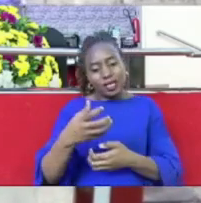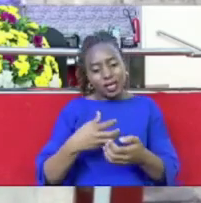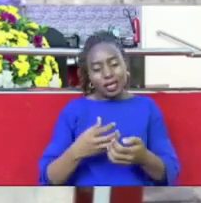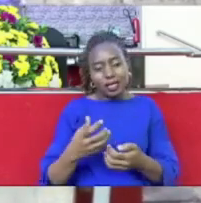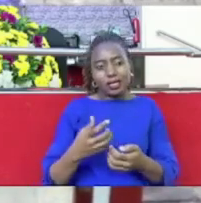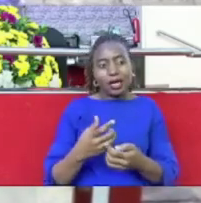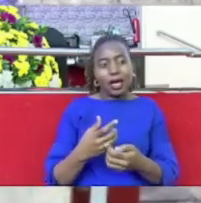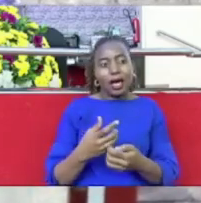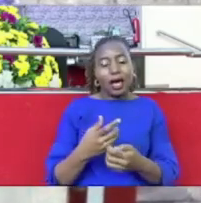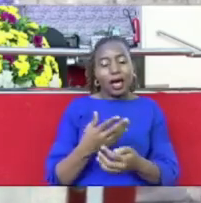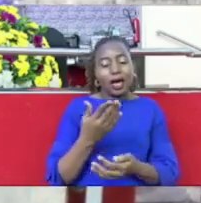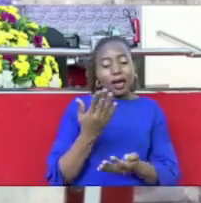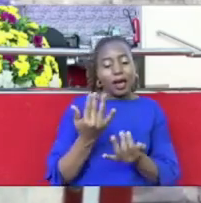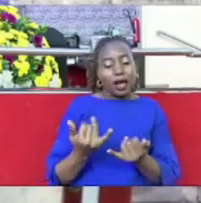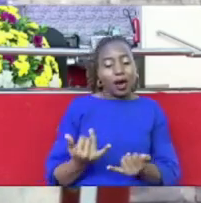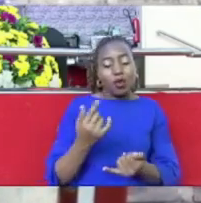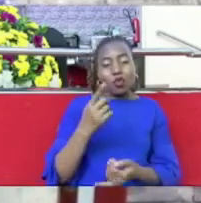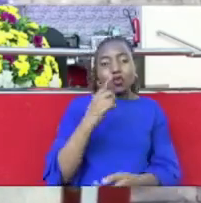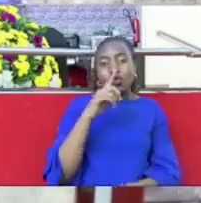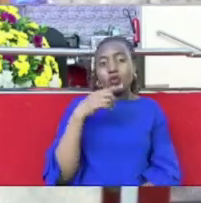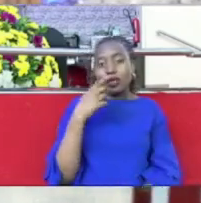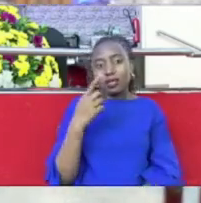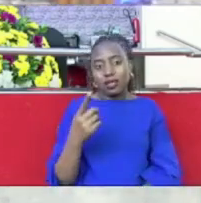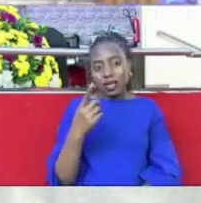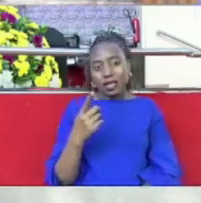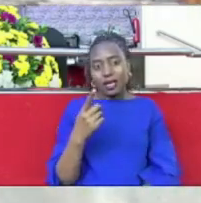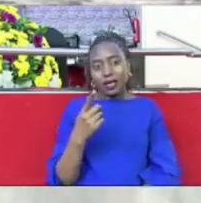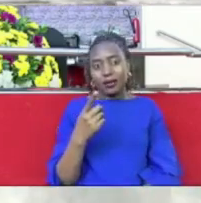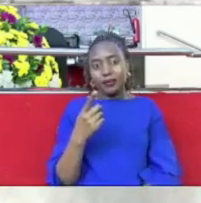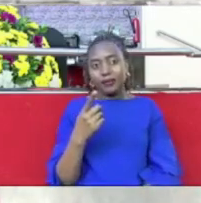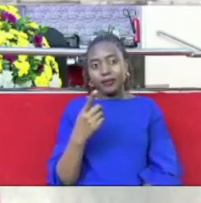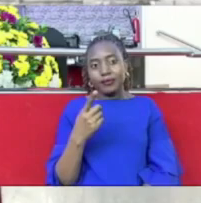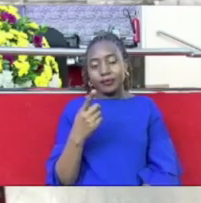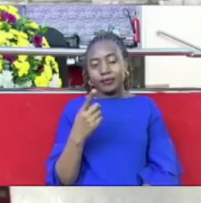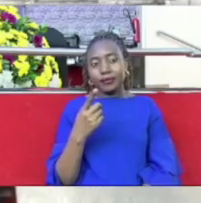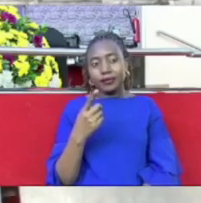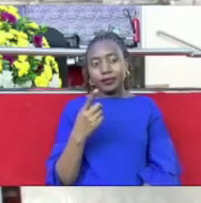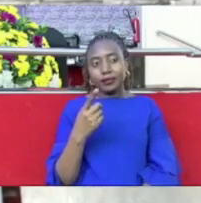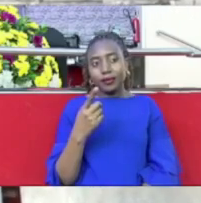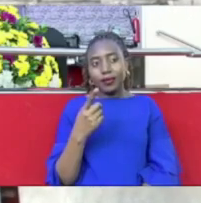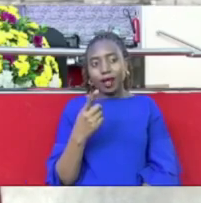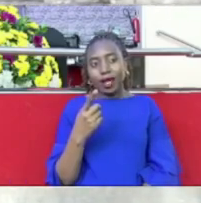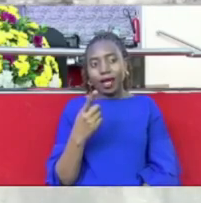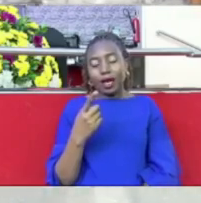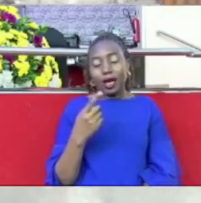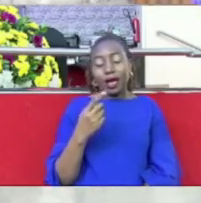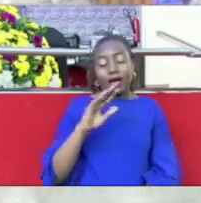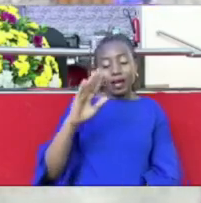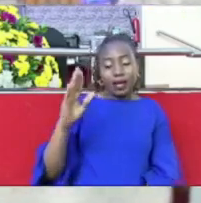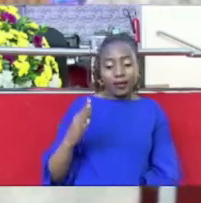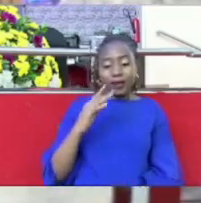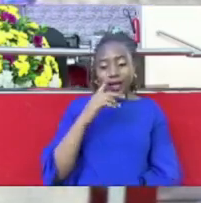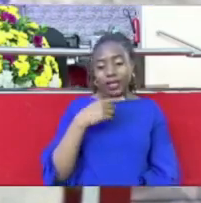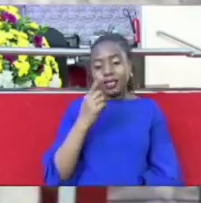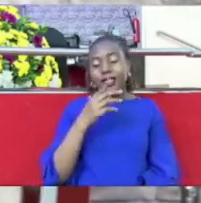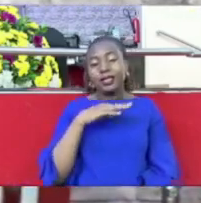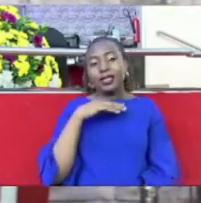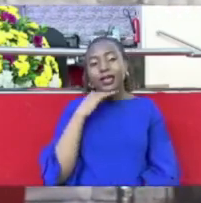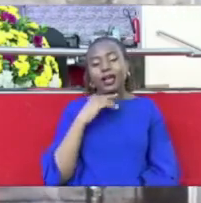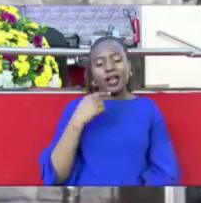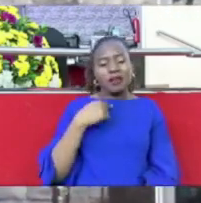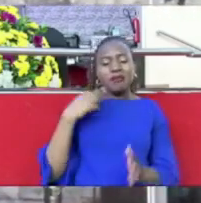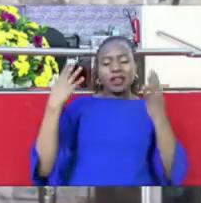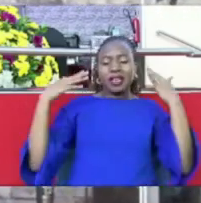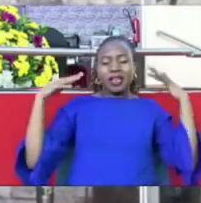you are saying. Na unasema. Energizer. Energizer. Never say die. Never say die. Pursue in prayer. Sitakata tamaa,